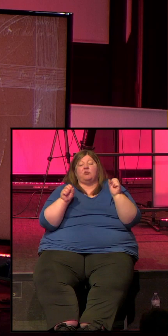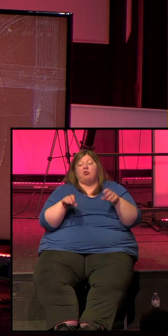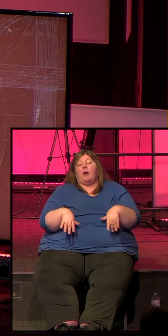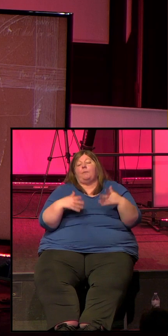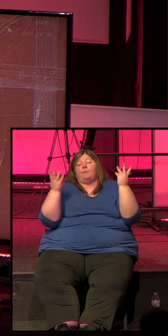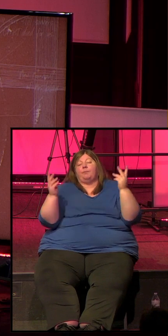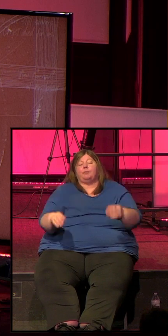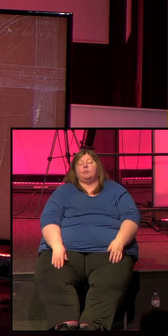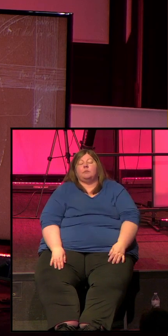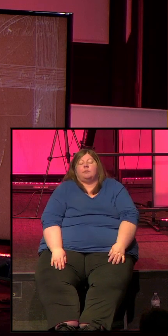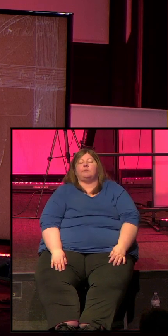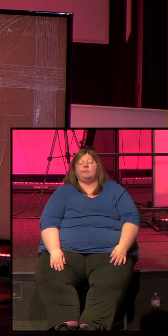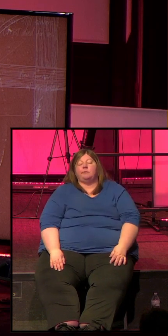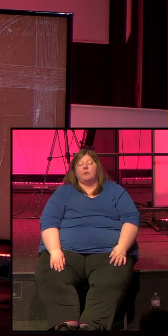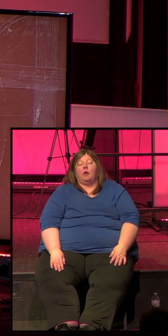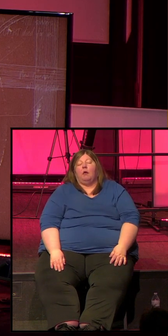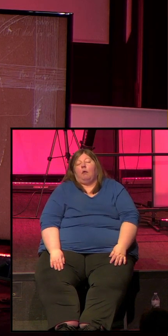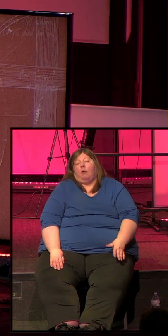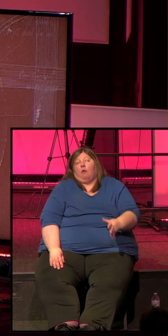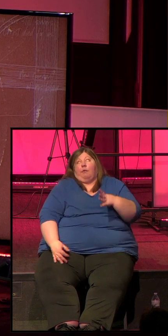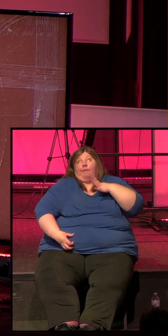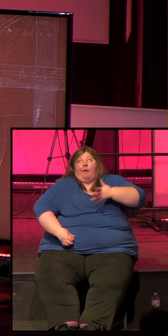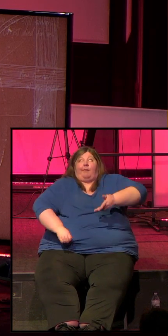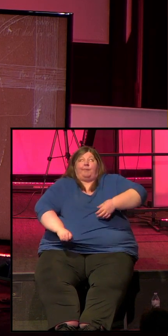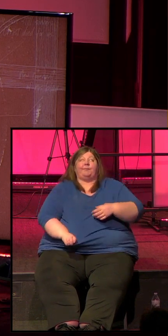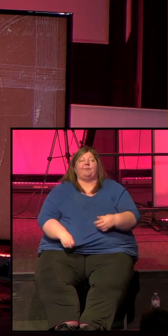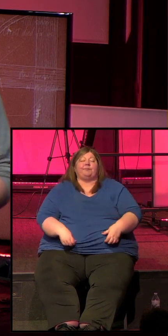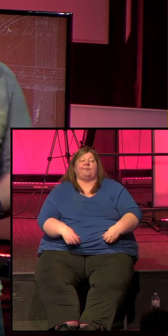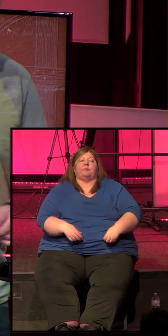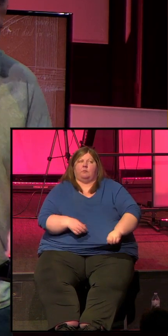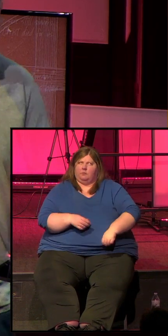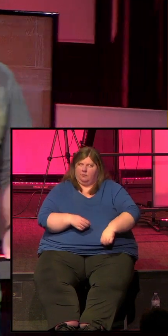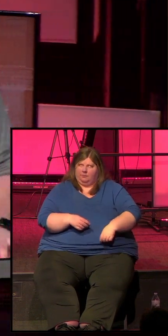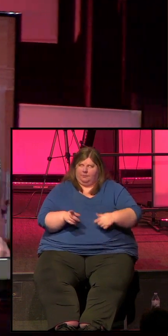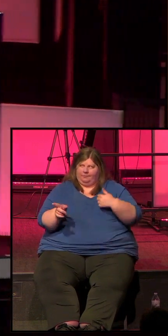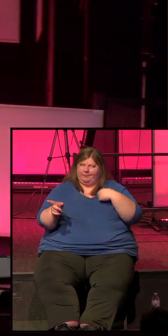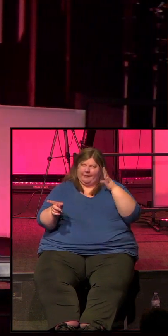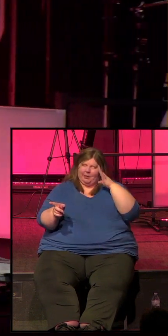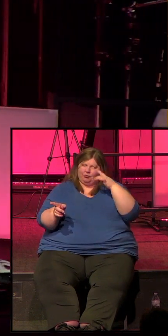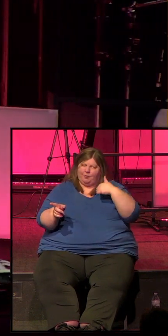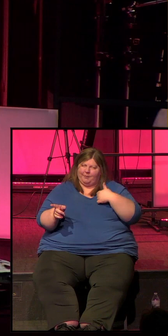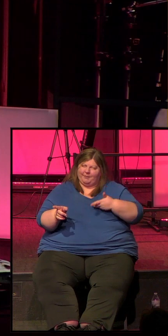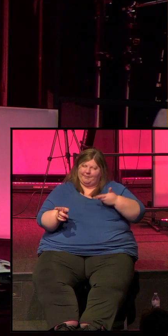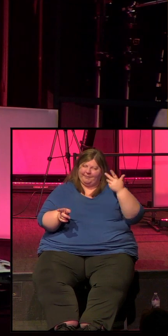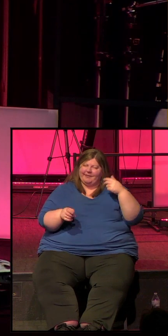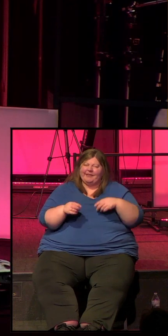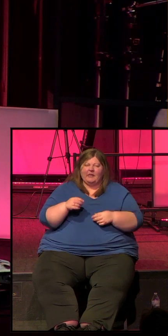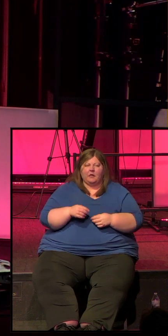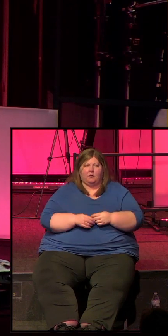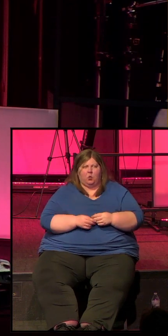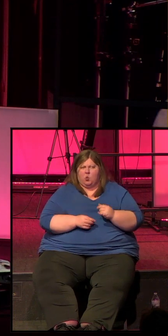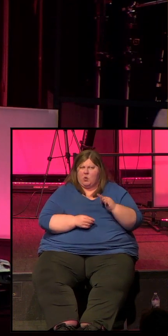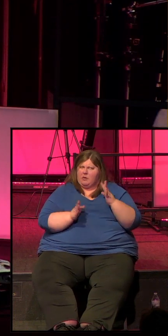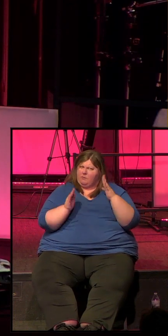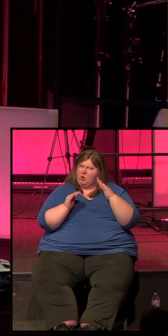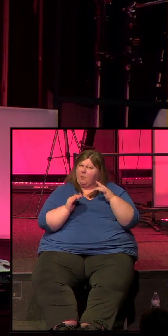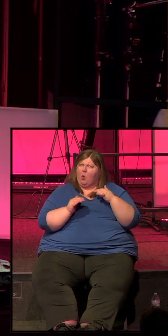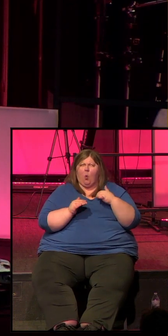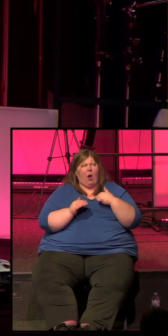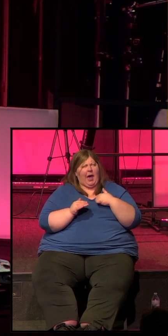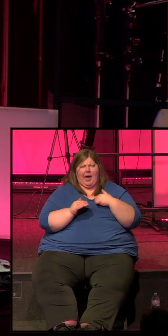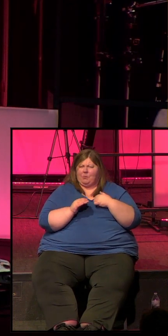change. I guess I'll earn my reputation. That one's gotten me in trouble growing up, especially, man, if I'm going to get in trouble, I'm going to earn getting in